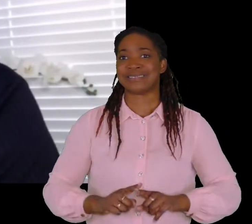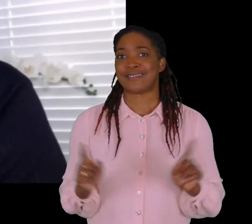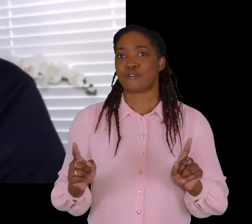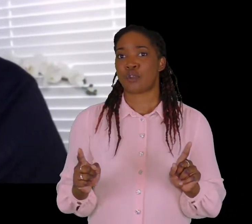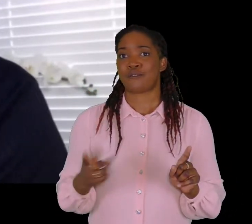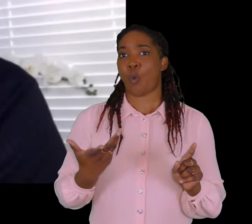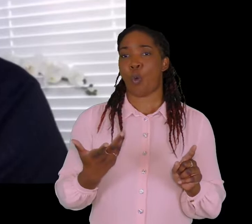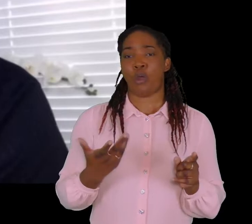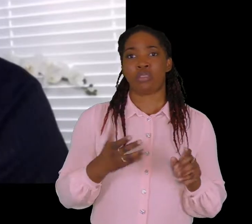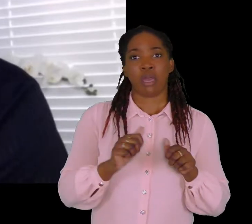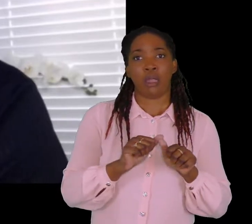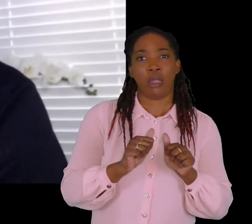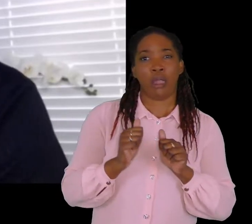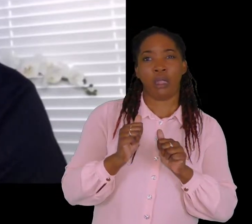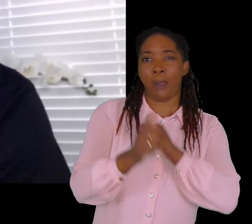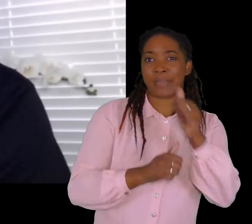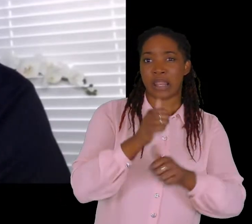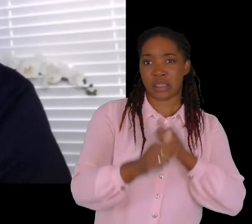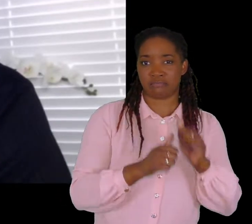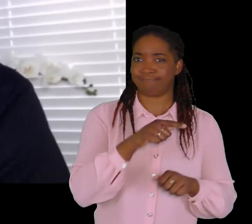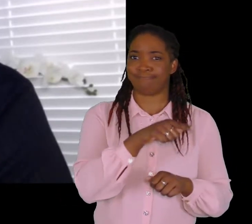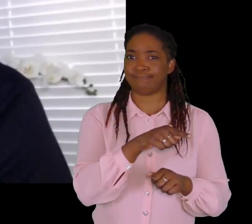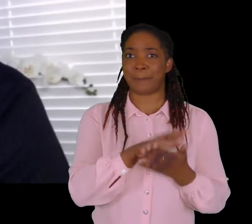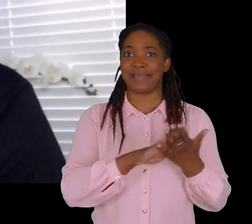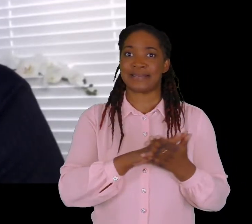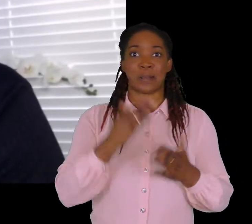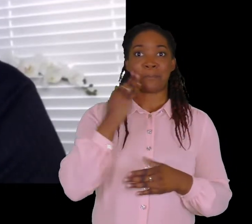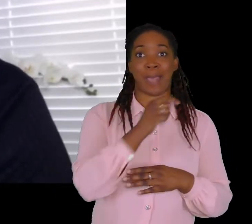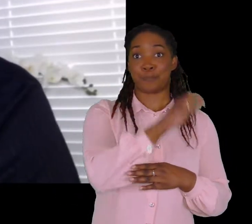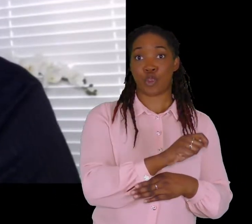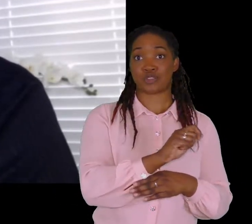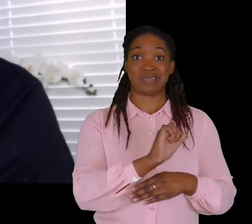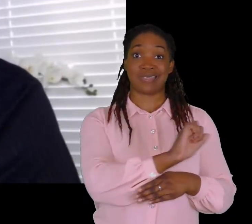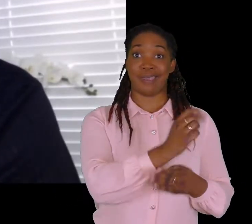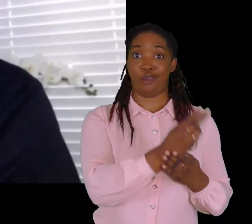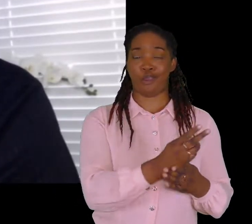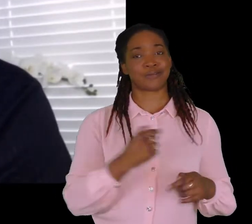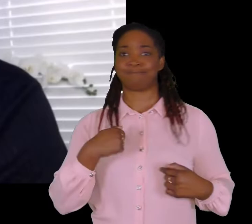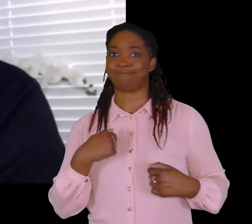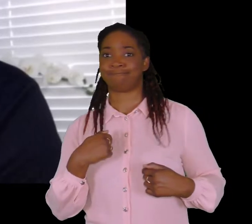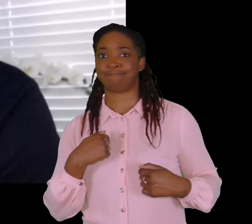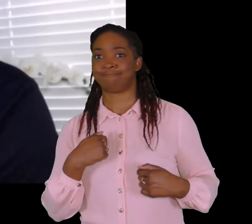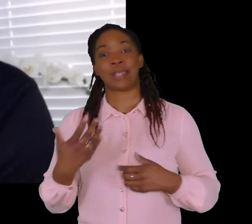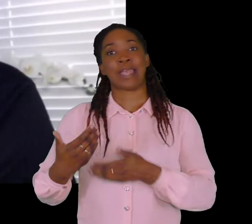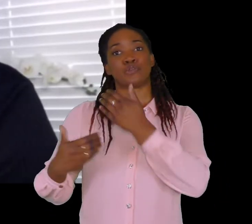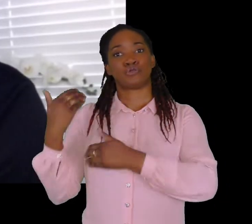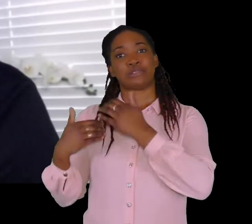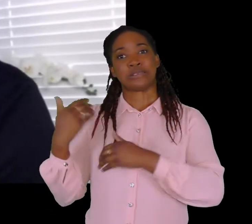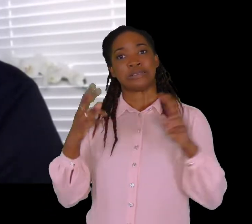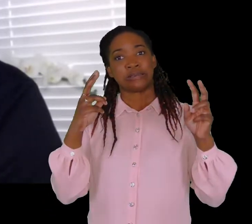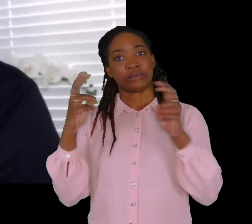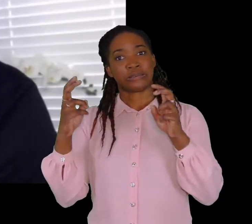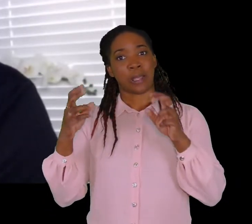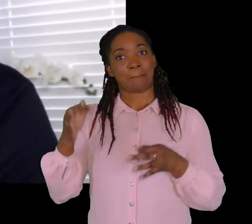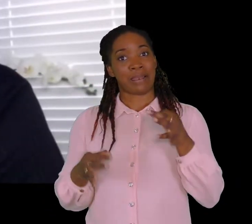of the term Black art, which only refers to artists of African descent. In the British context, the history and legacies of the term political